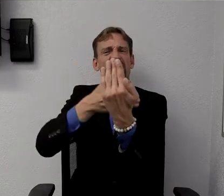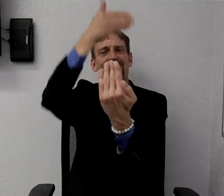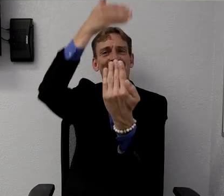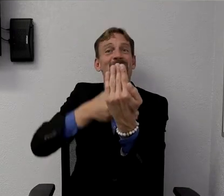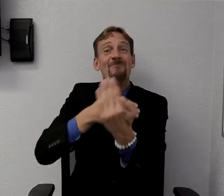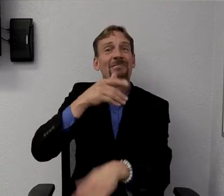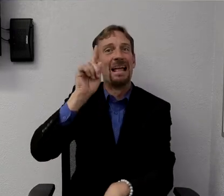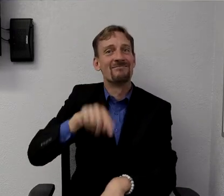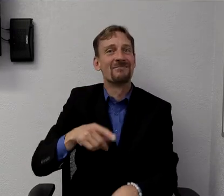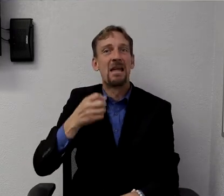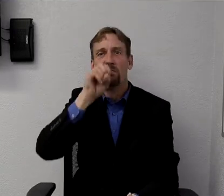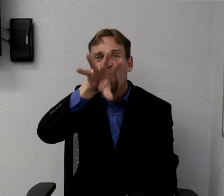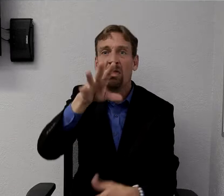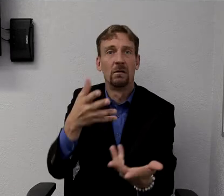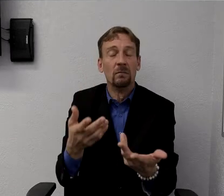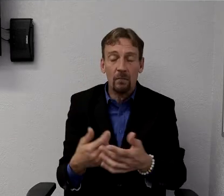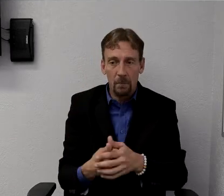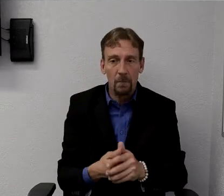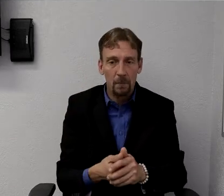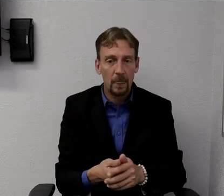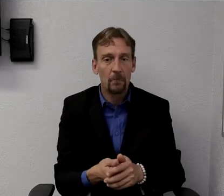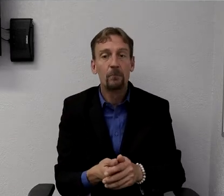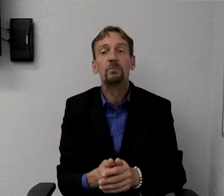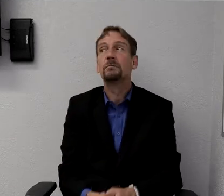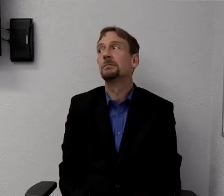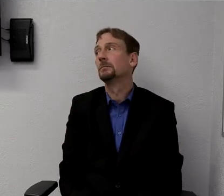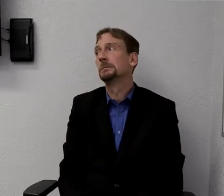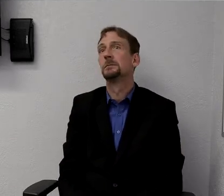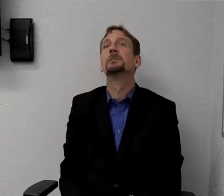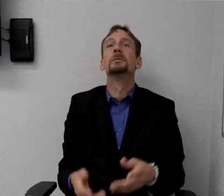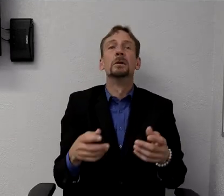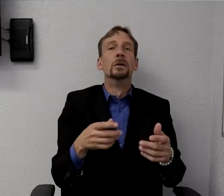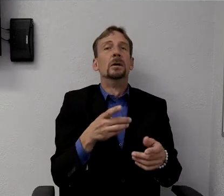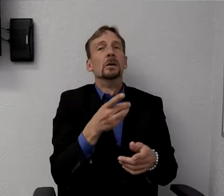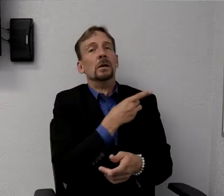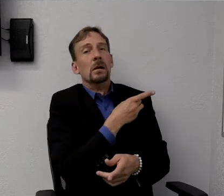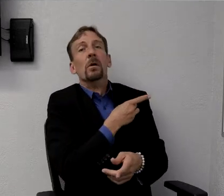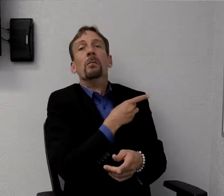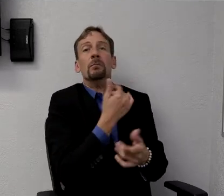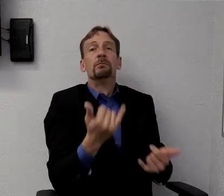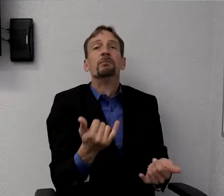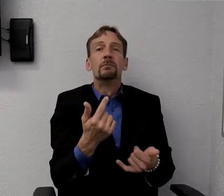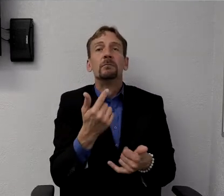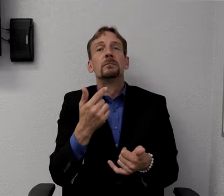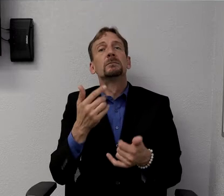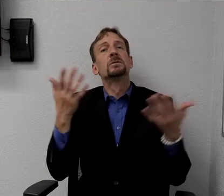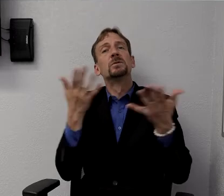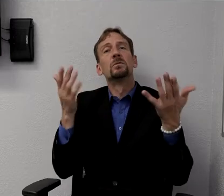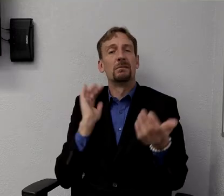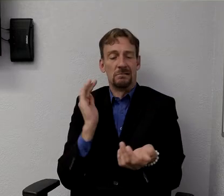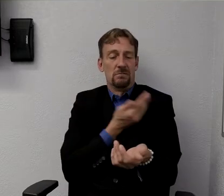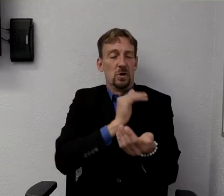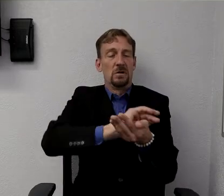grocery store clerk. Talking about our supplies, what is our current supply of